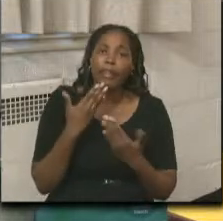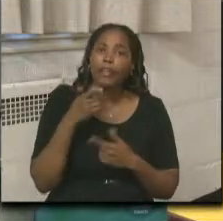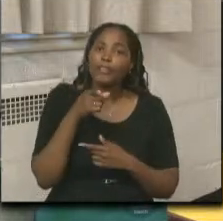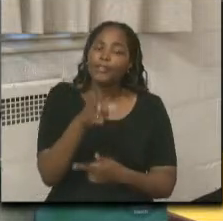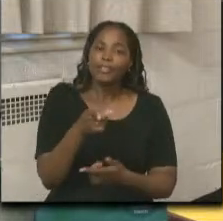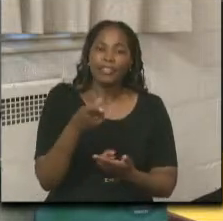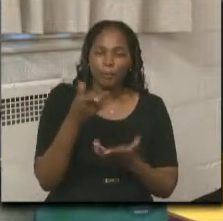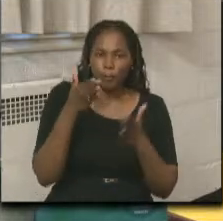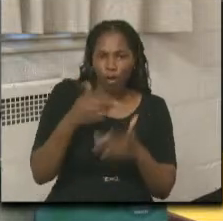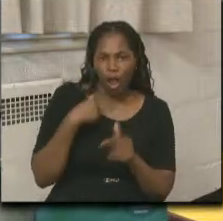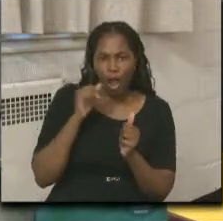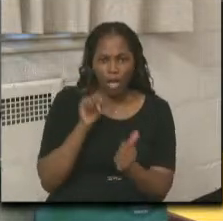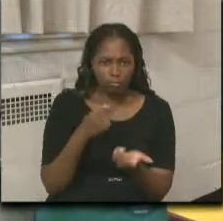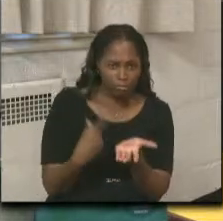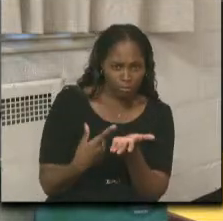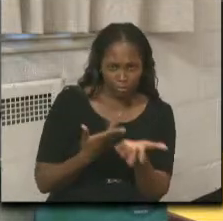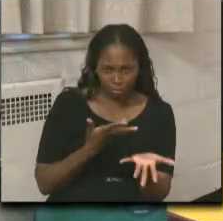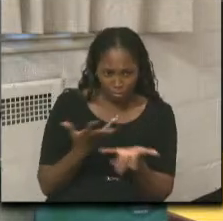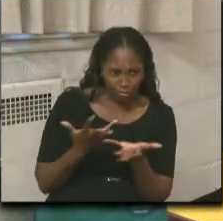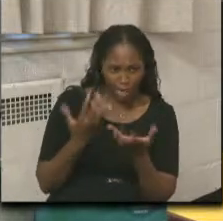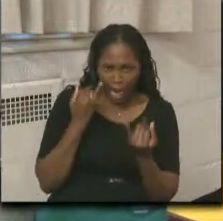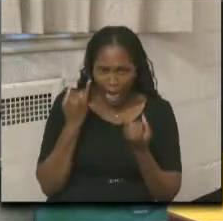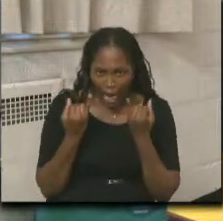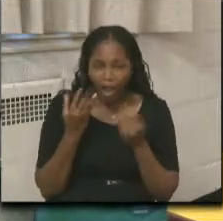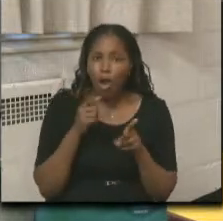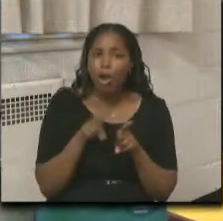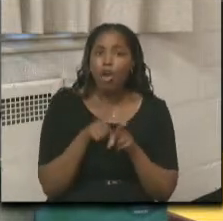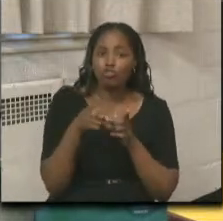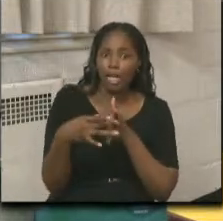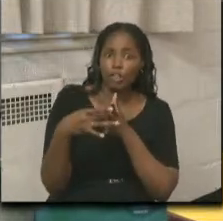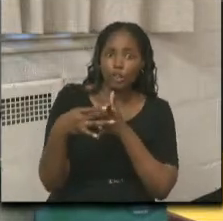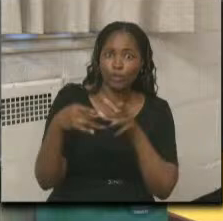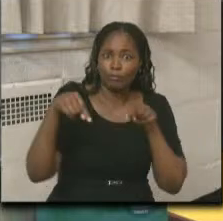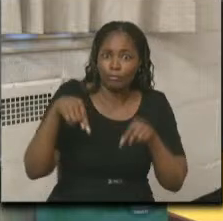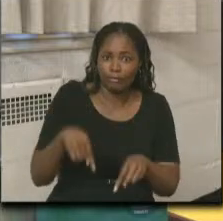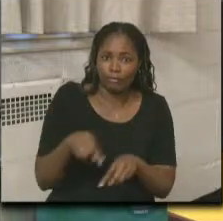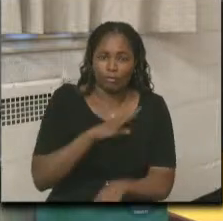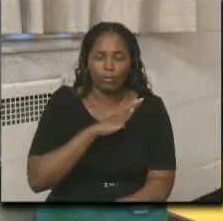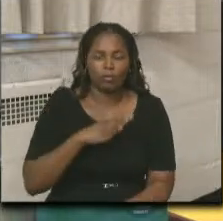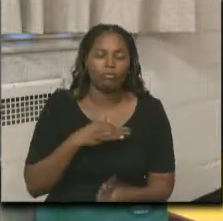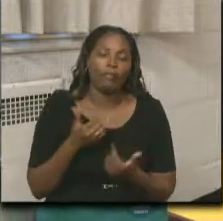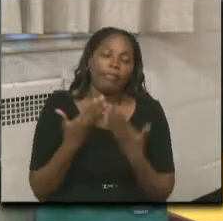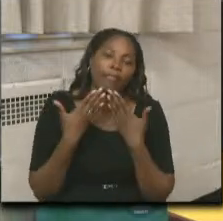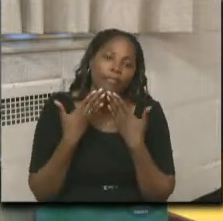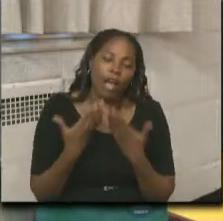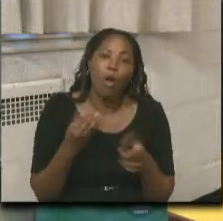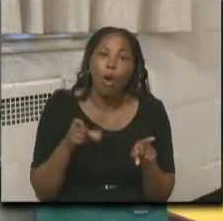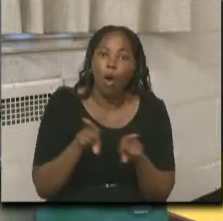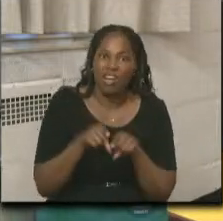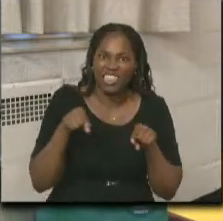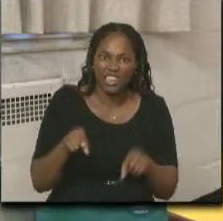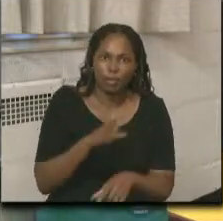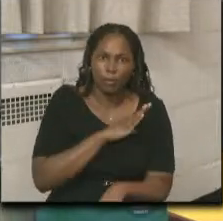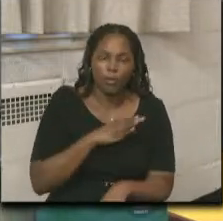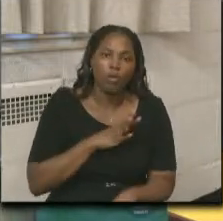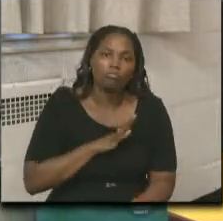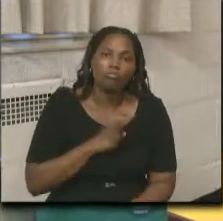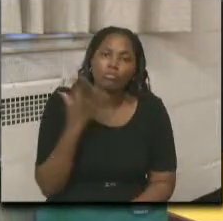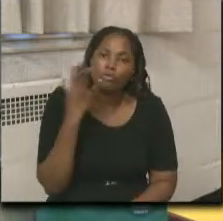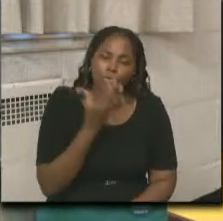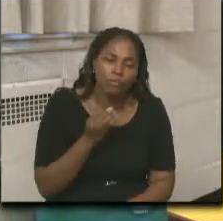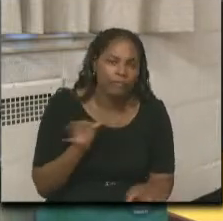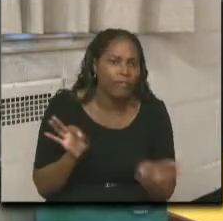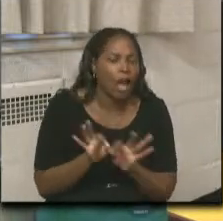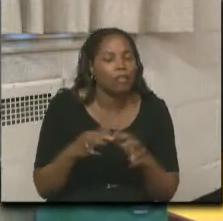someone we can bounce ideas off of. Thank you for your leadership on the board, as well as the historical value of the board and what it brings. Chair